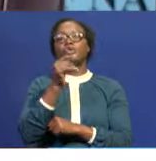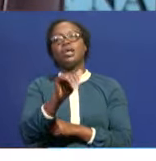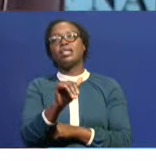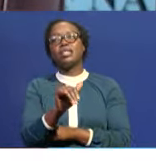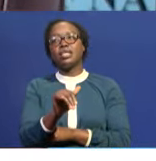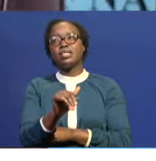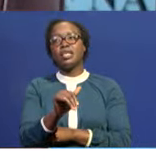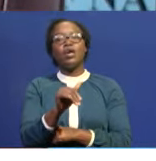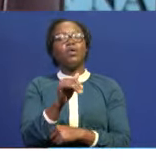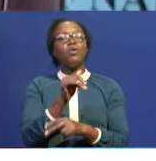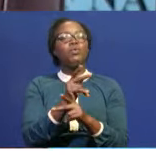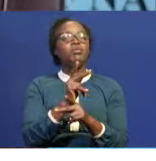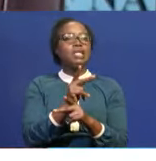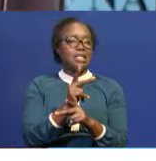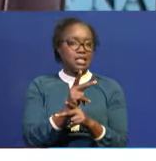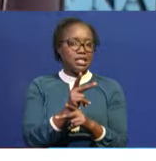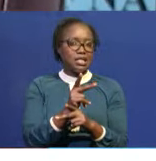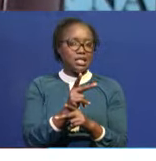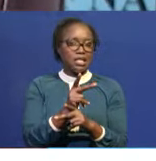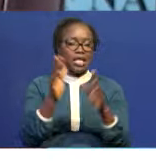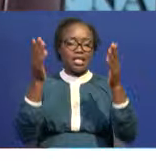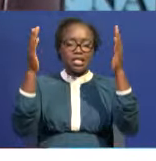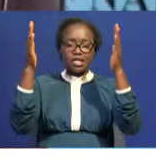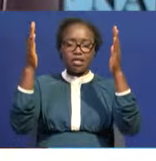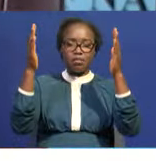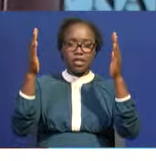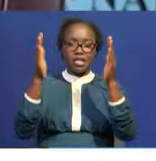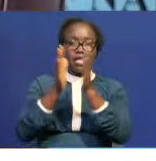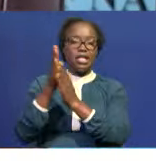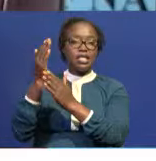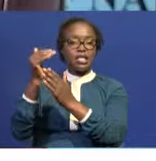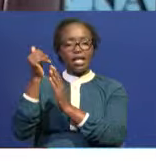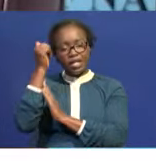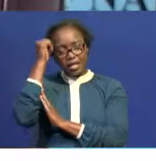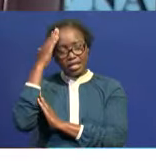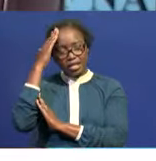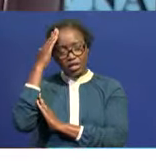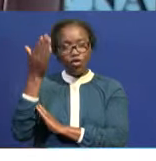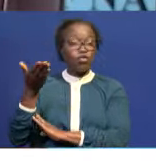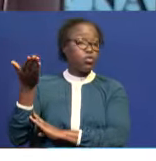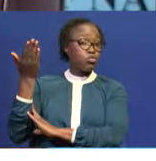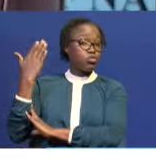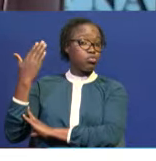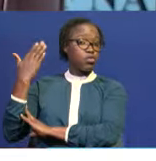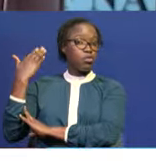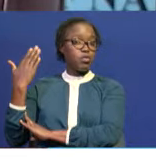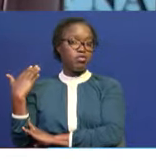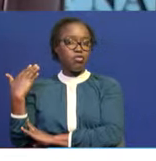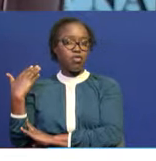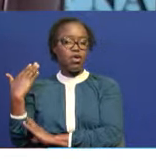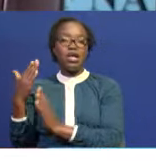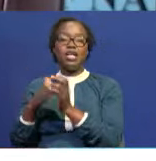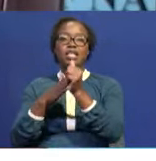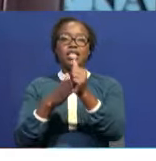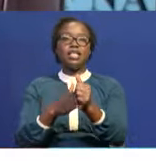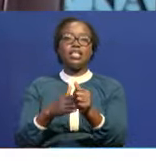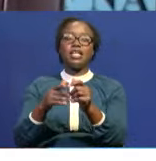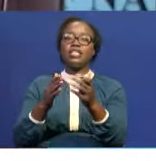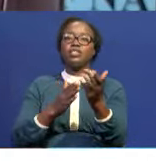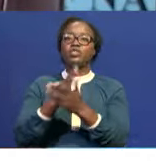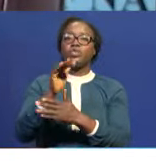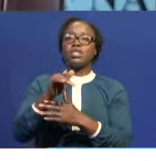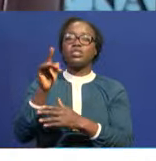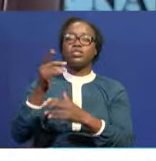we maintain and celebrate the legacies of those who have gone before us and ensure that the University of